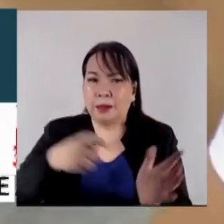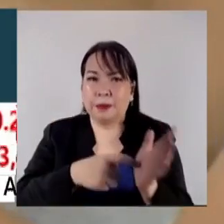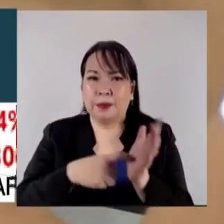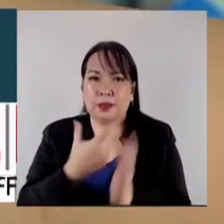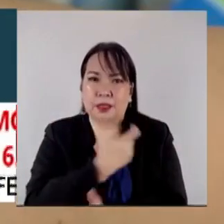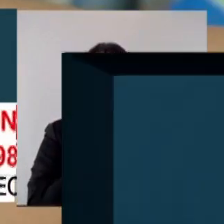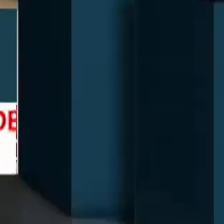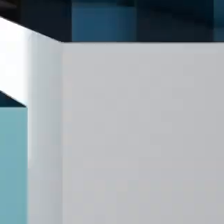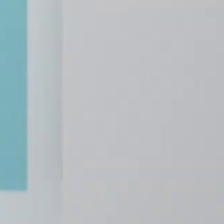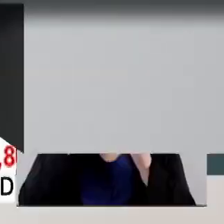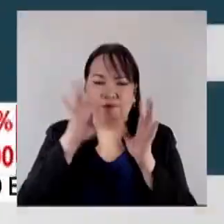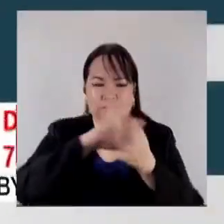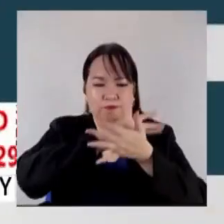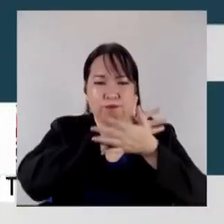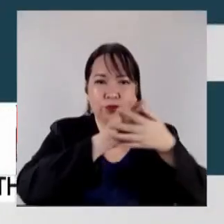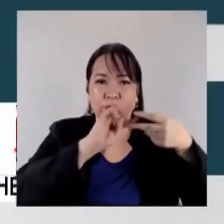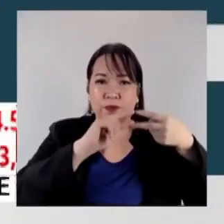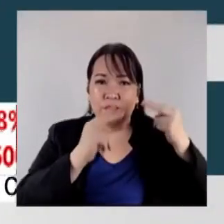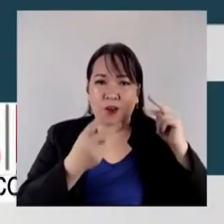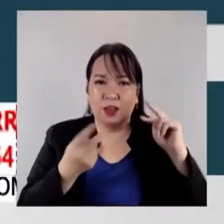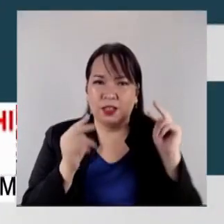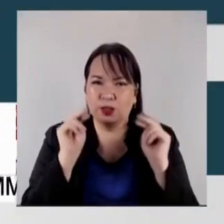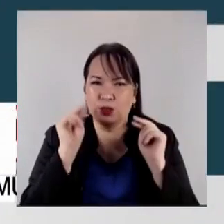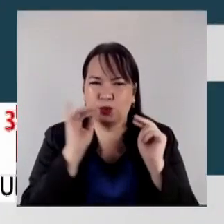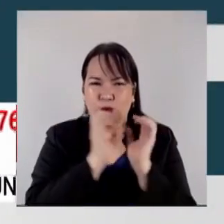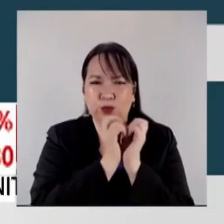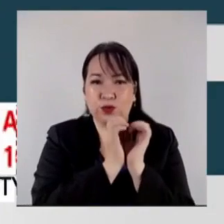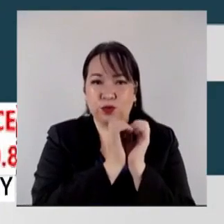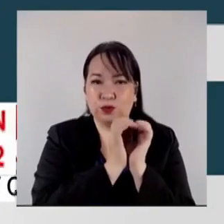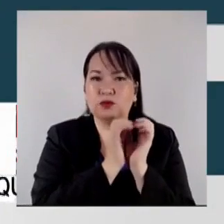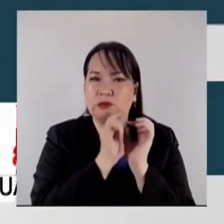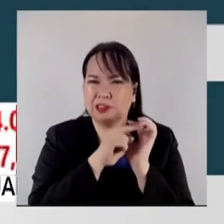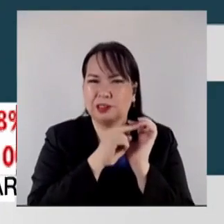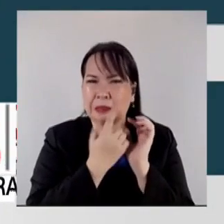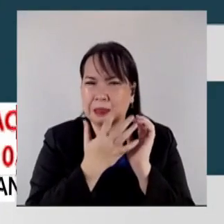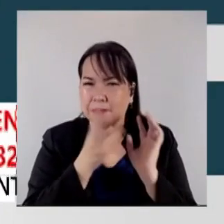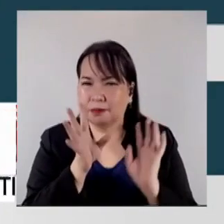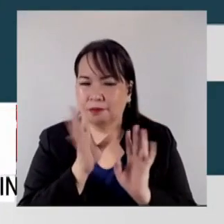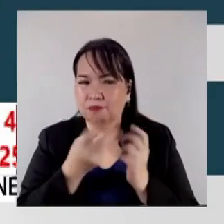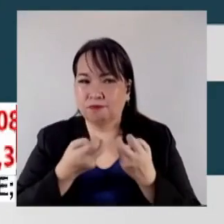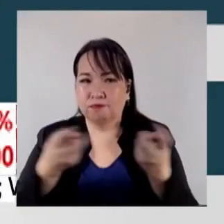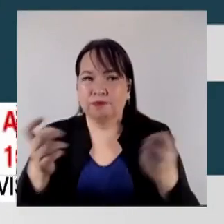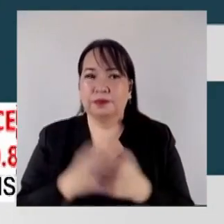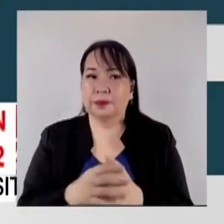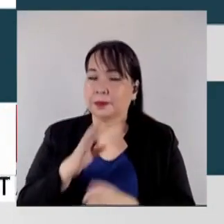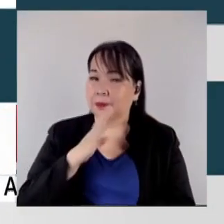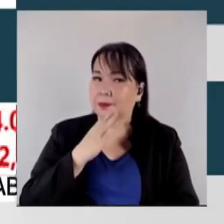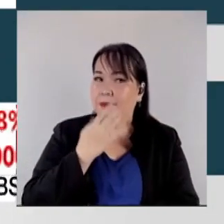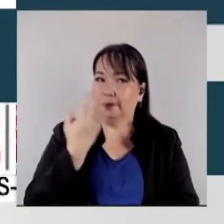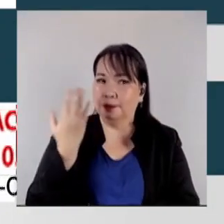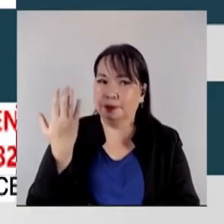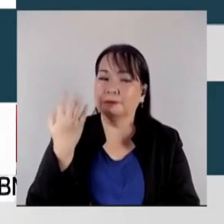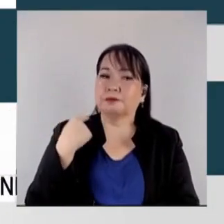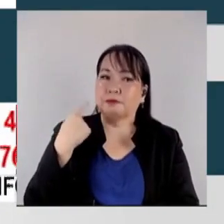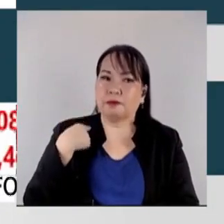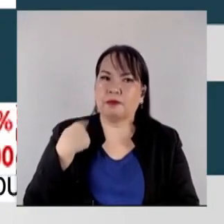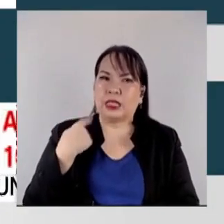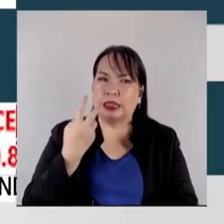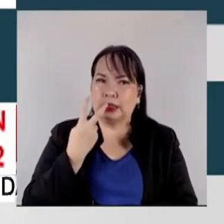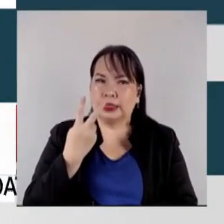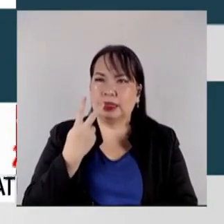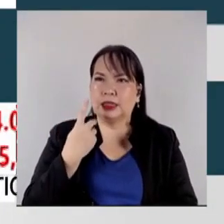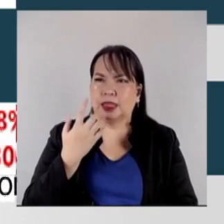surge. We need to review again the vaccines that are available that are permitted for 5 to 11 years